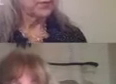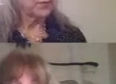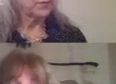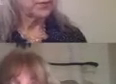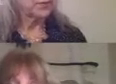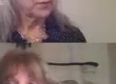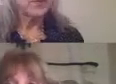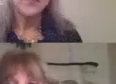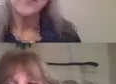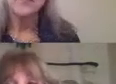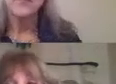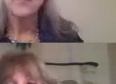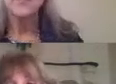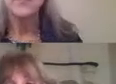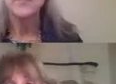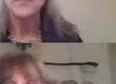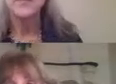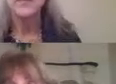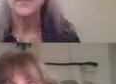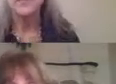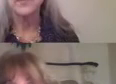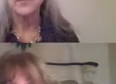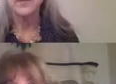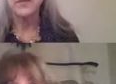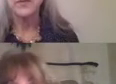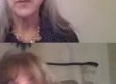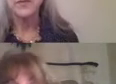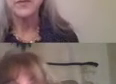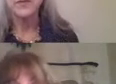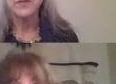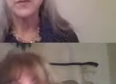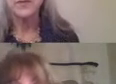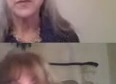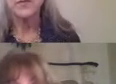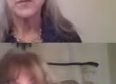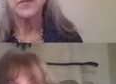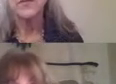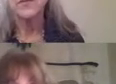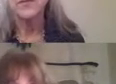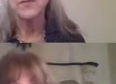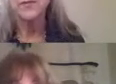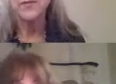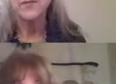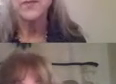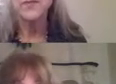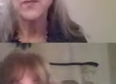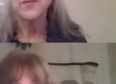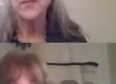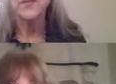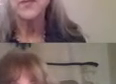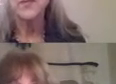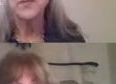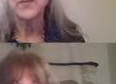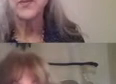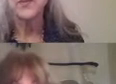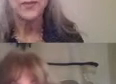I should have said at the beginning, we're going to answer questions at the end of the presentation. So if you have something you want to ask us, we'll be kind of filtering those